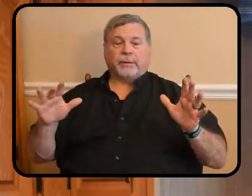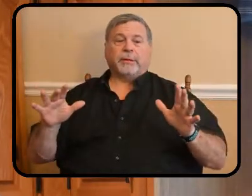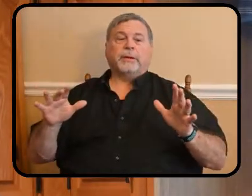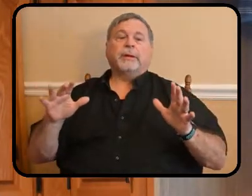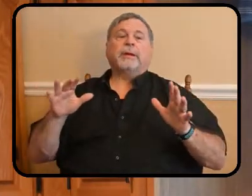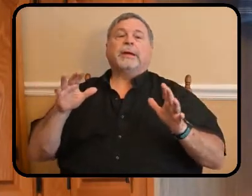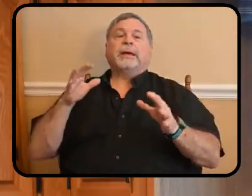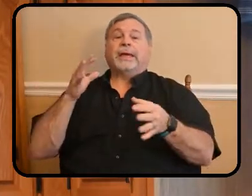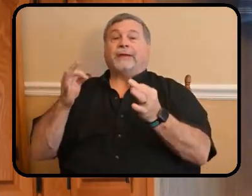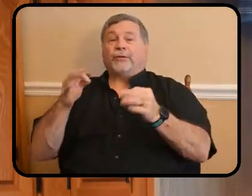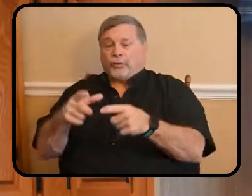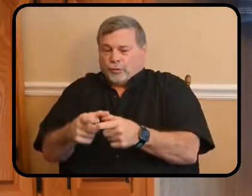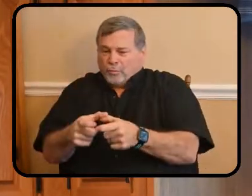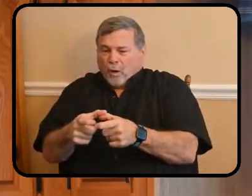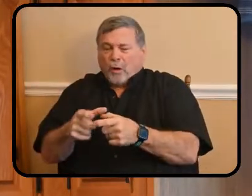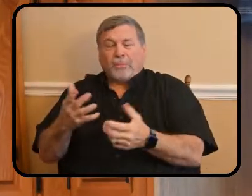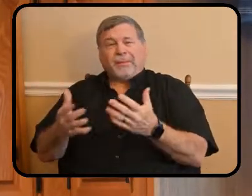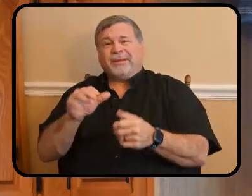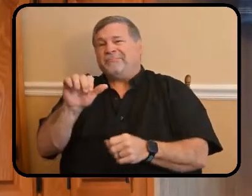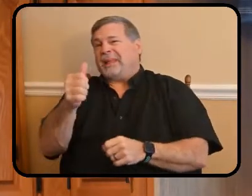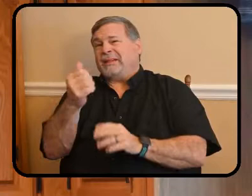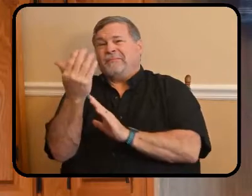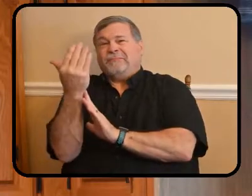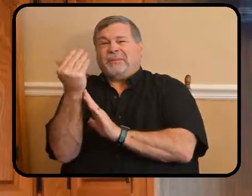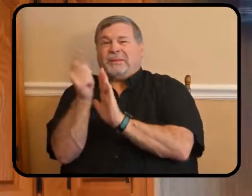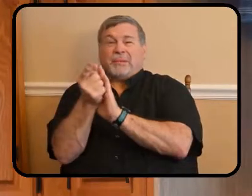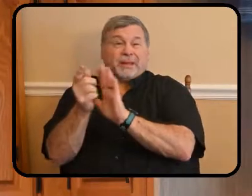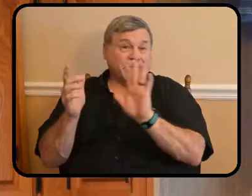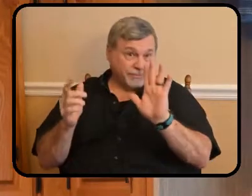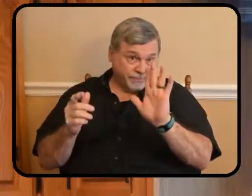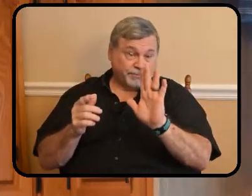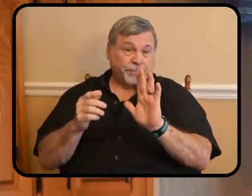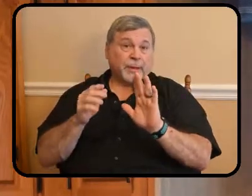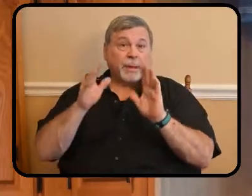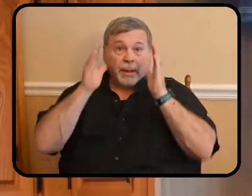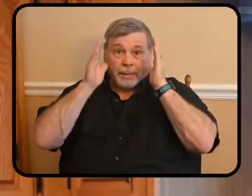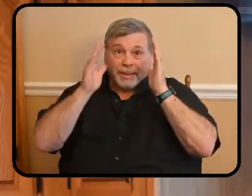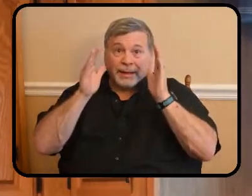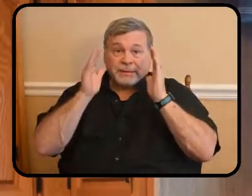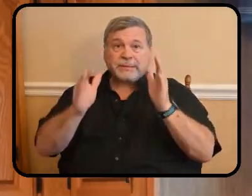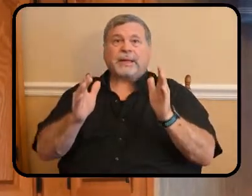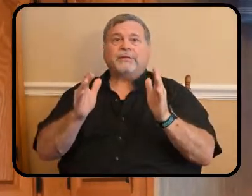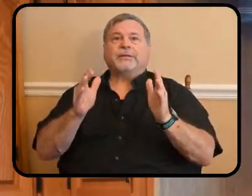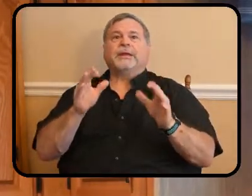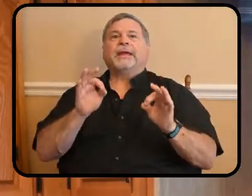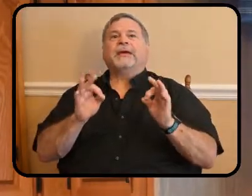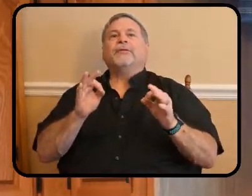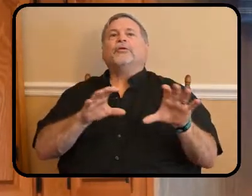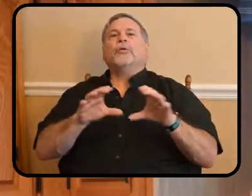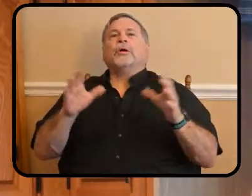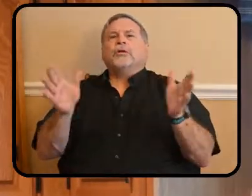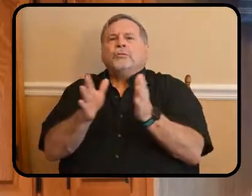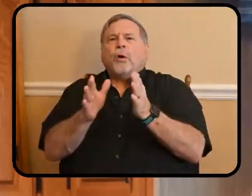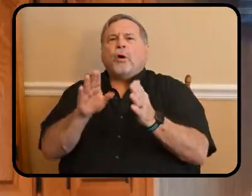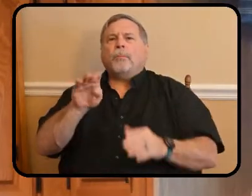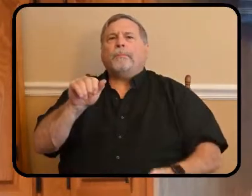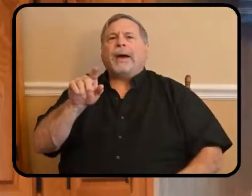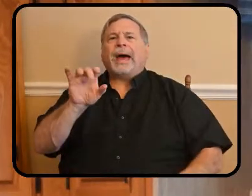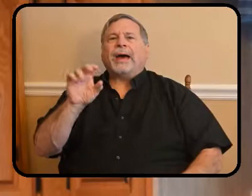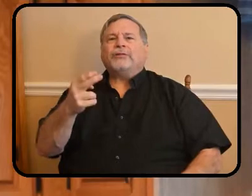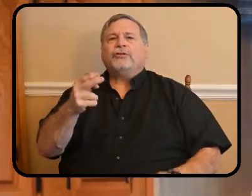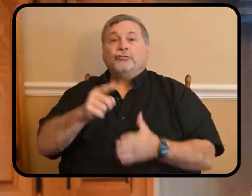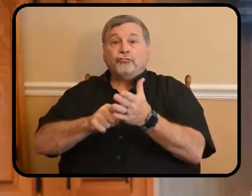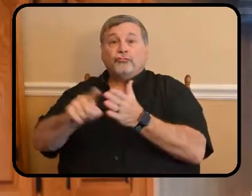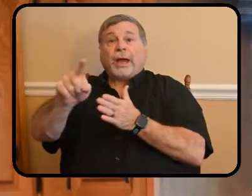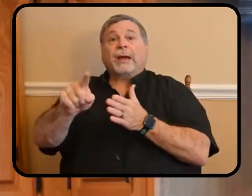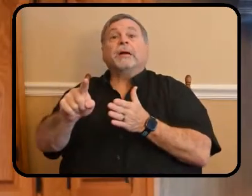small ramekin, it might take 10 to 15 minutes. So pay attention. If you're doing a small batch, make sure you go in and